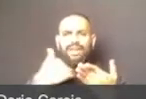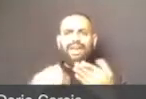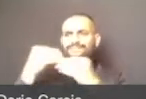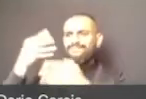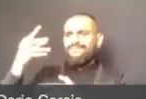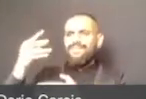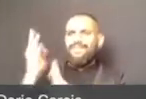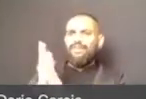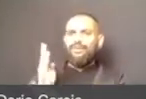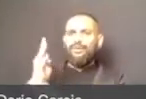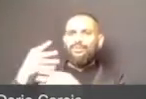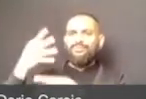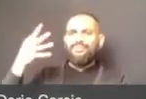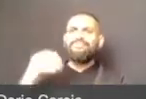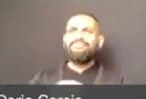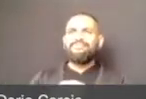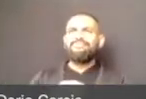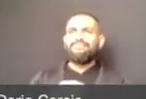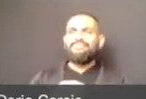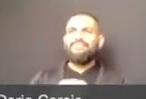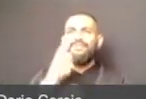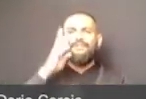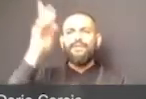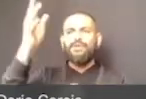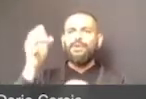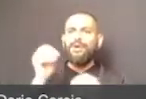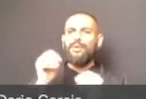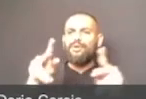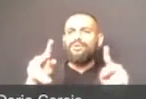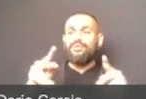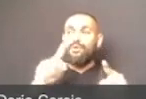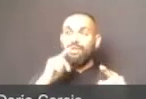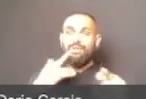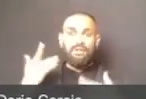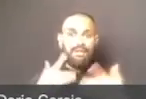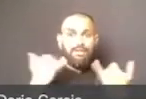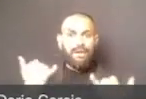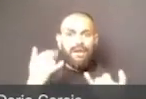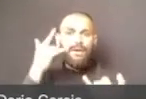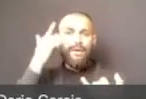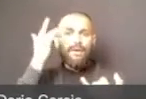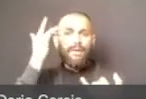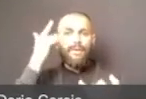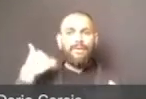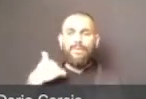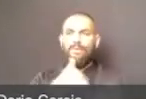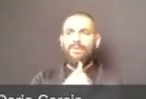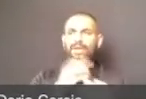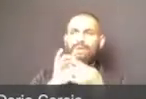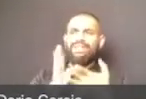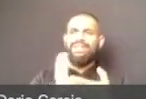and future opportunities, it's pretty exciting for us right now because just last week we released our Flex Power